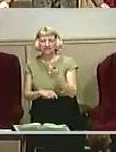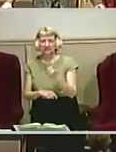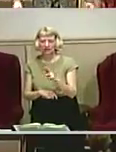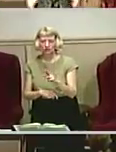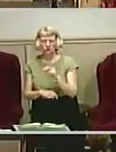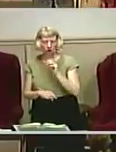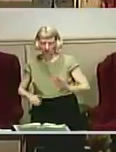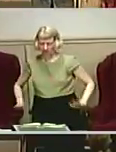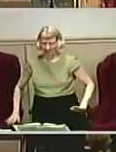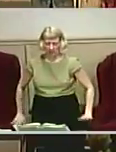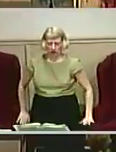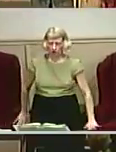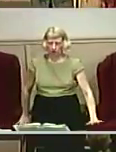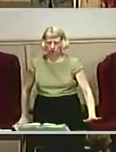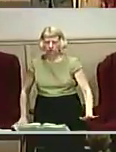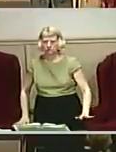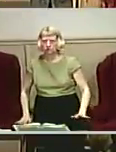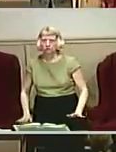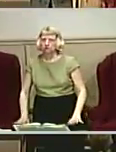feel behind him.